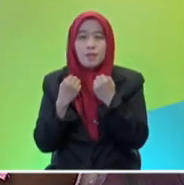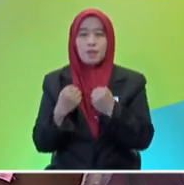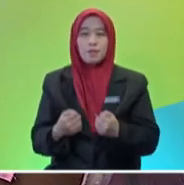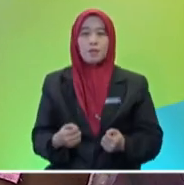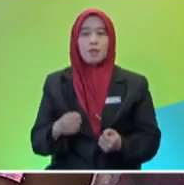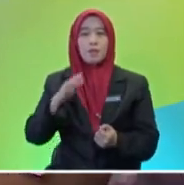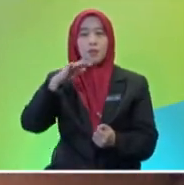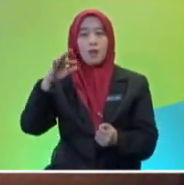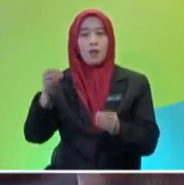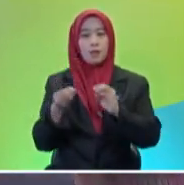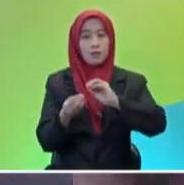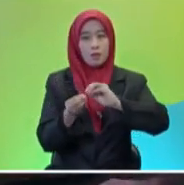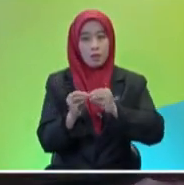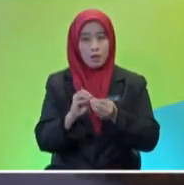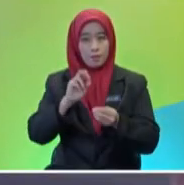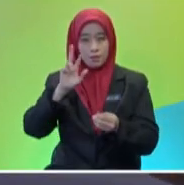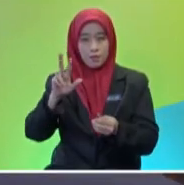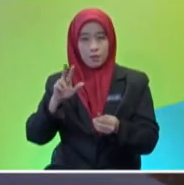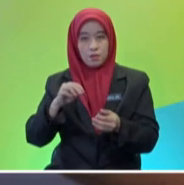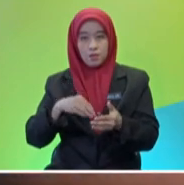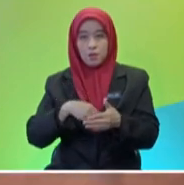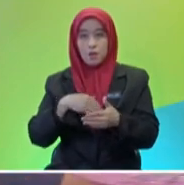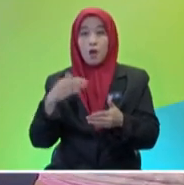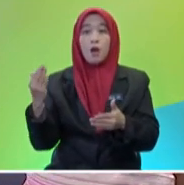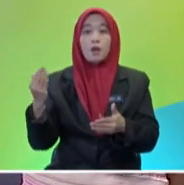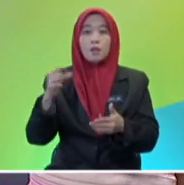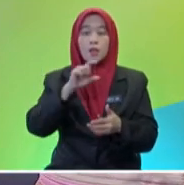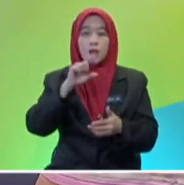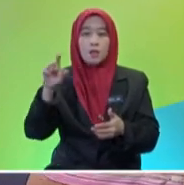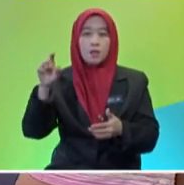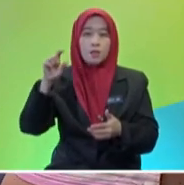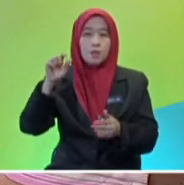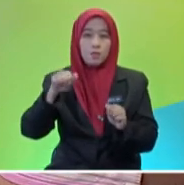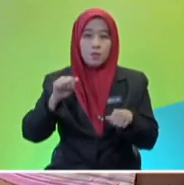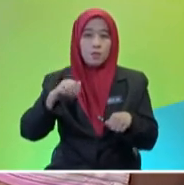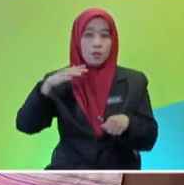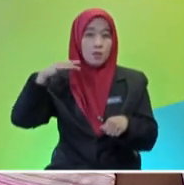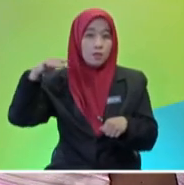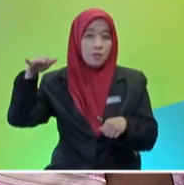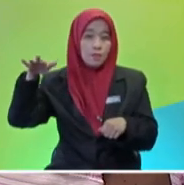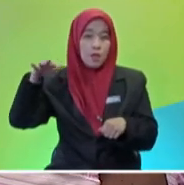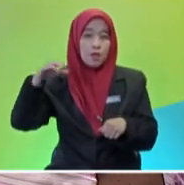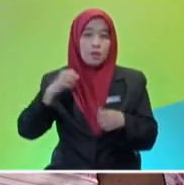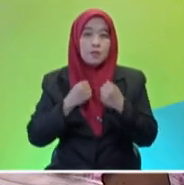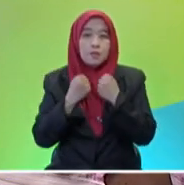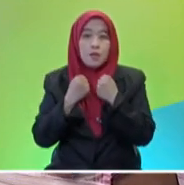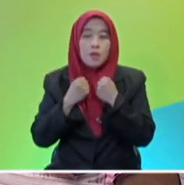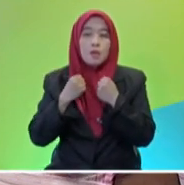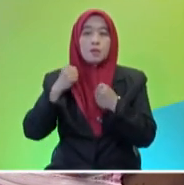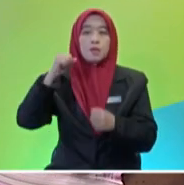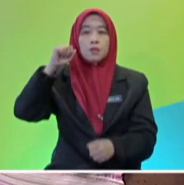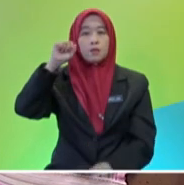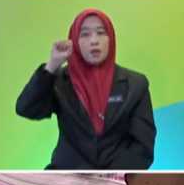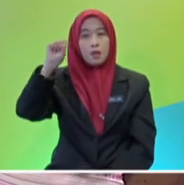number three outside the line. Okay, and then can you spell scared for me, Shafika? S. S.